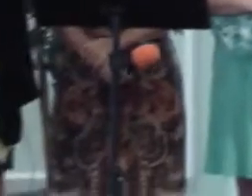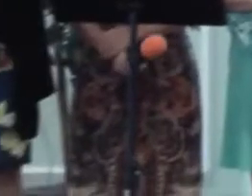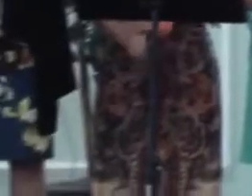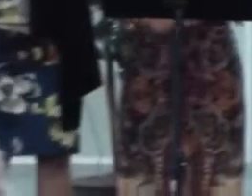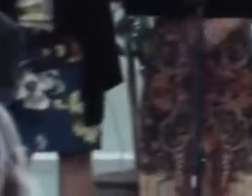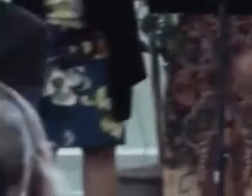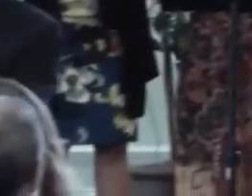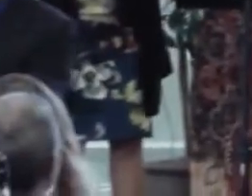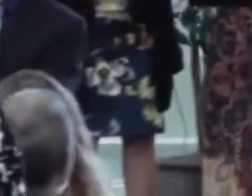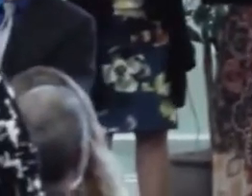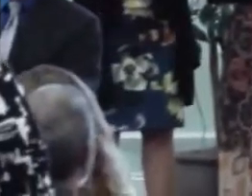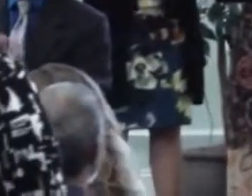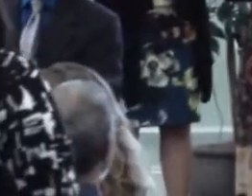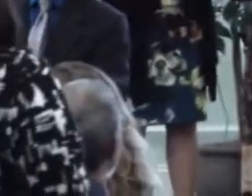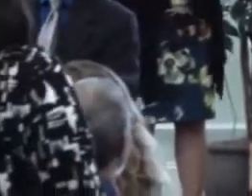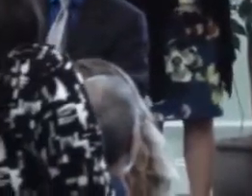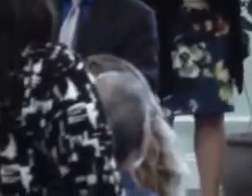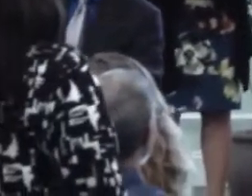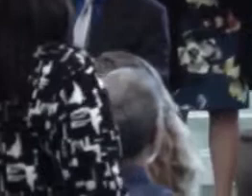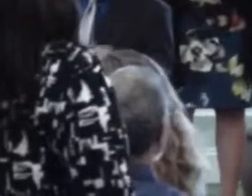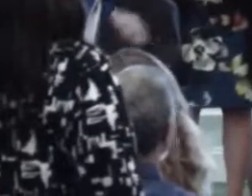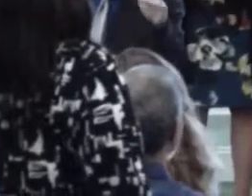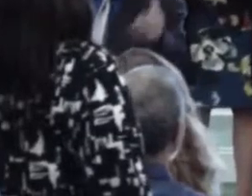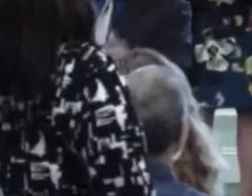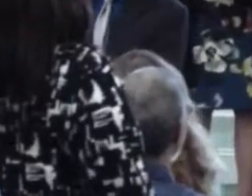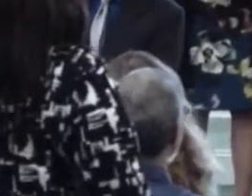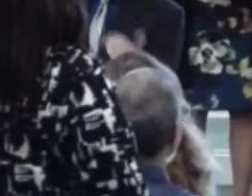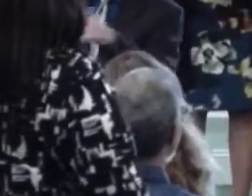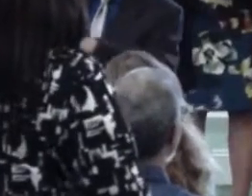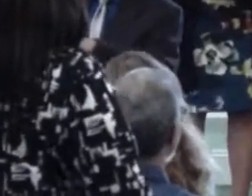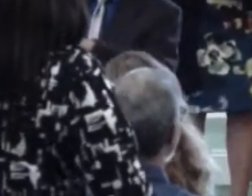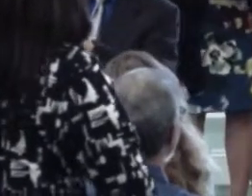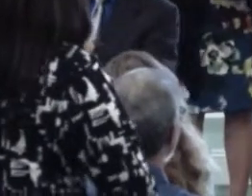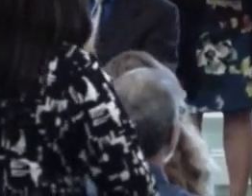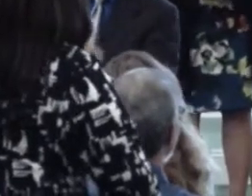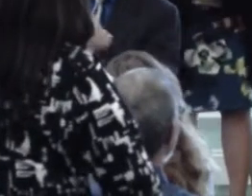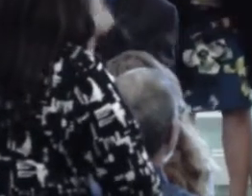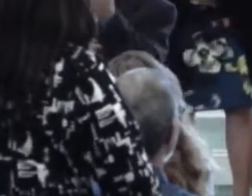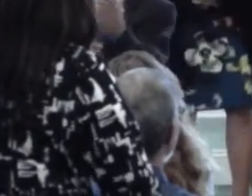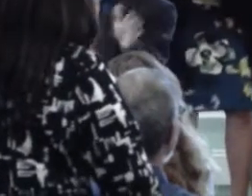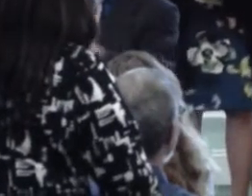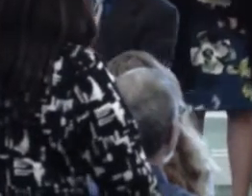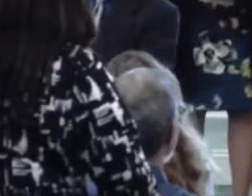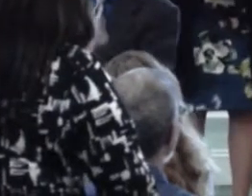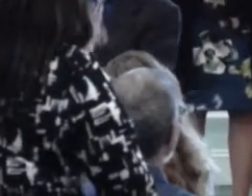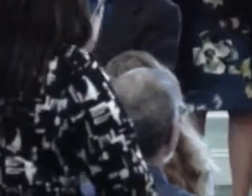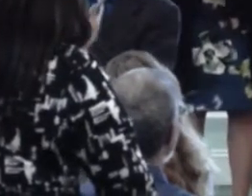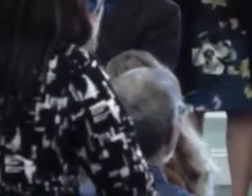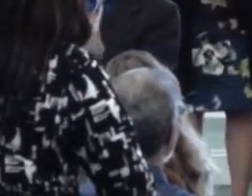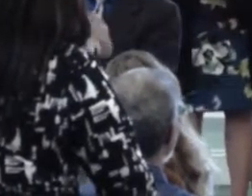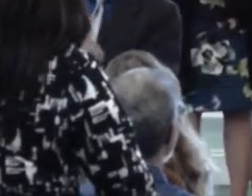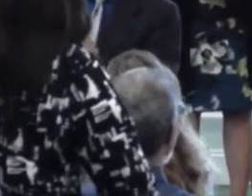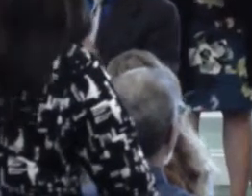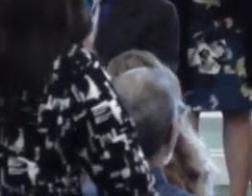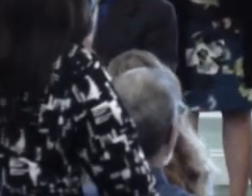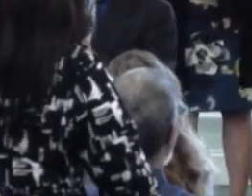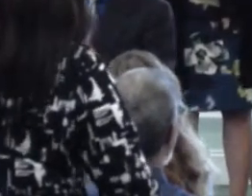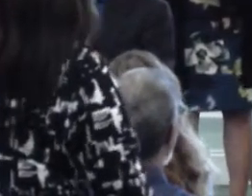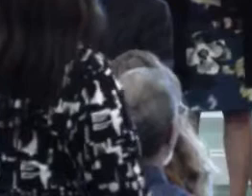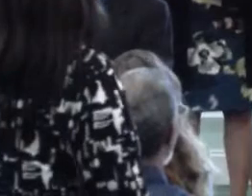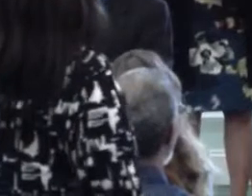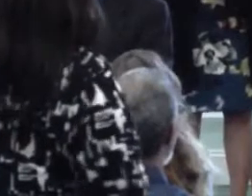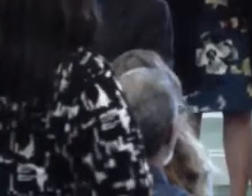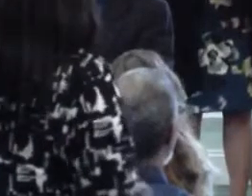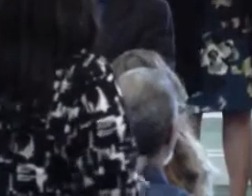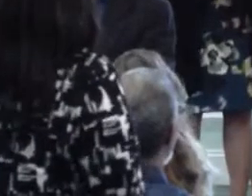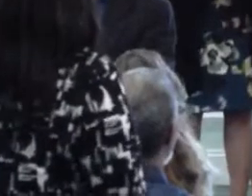Welcome again, everyone. We'll have a special time where we'll greet each other after this first song. But our first song is Draw Me Nearer. If you prefer to